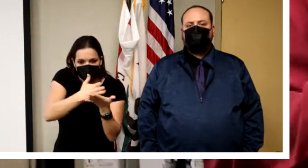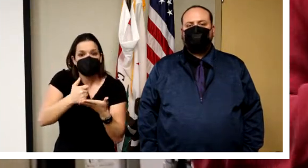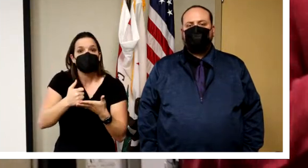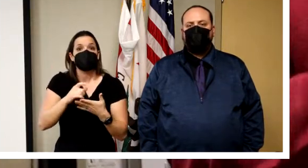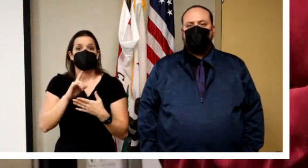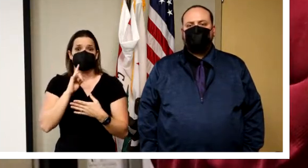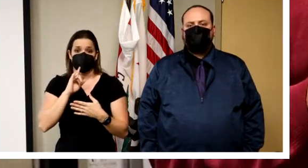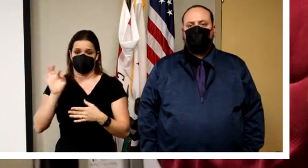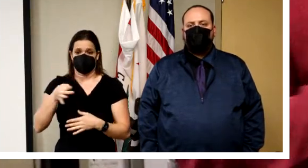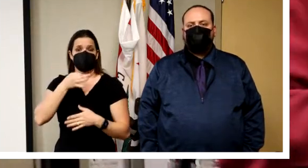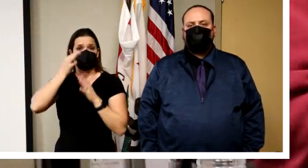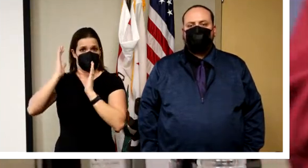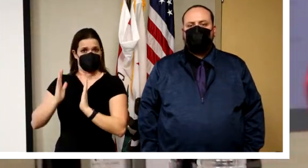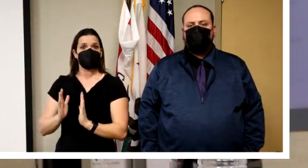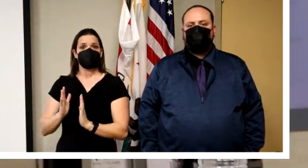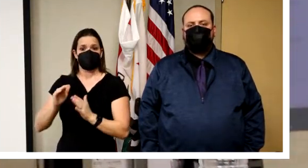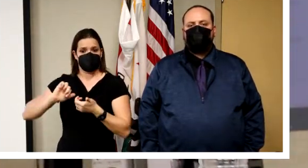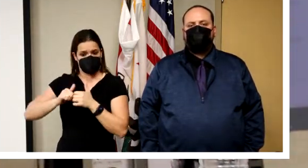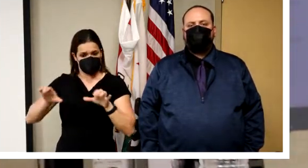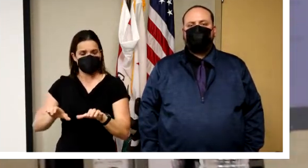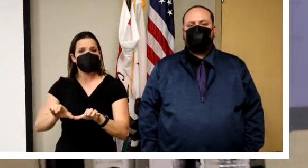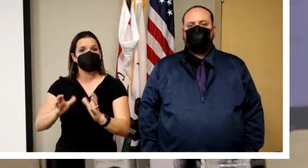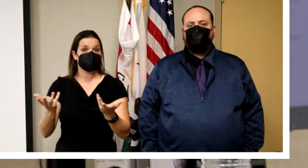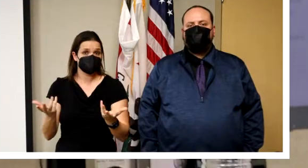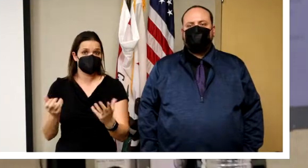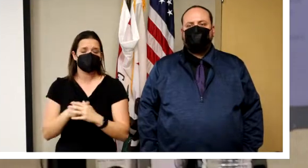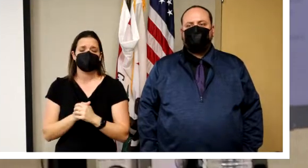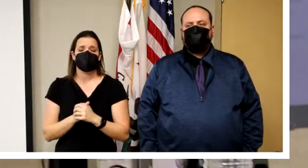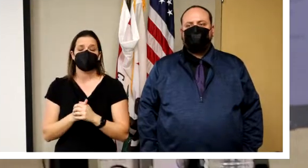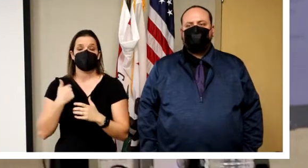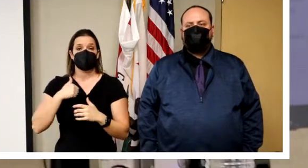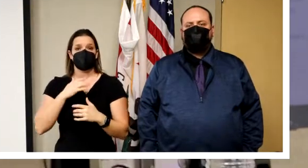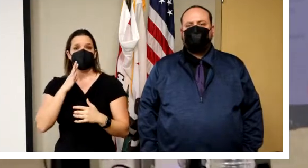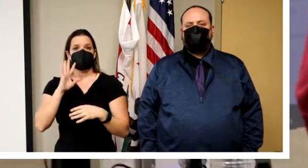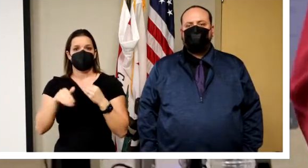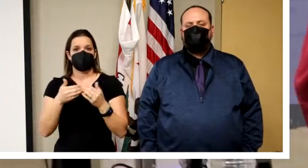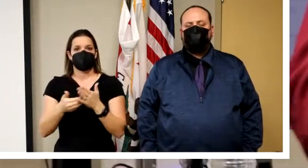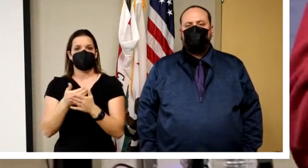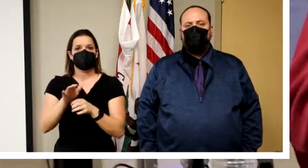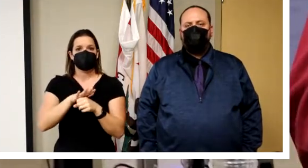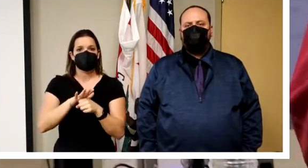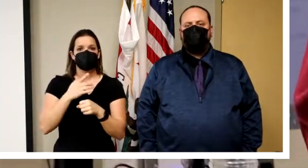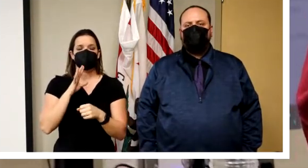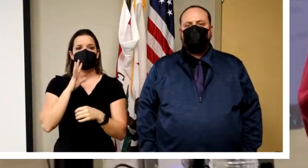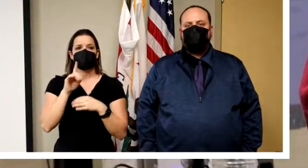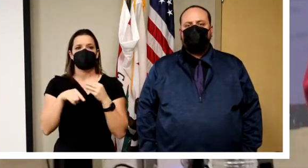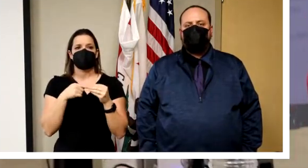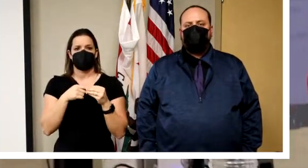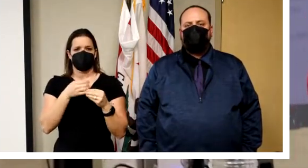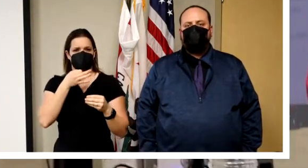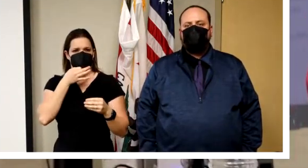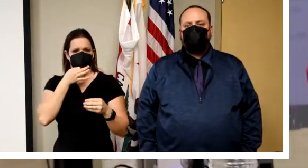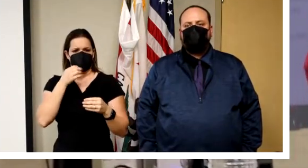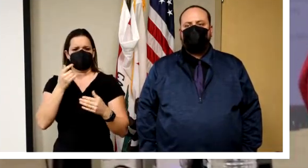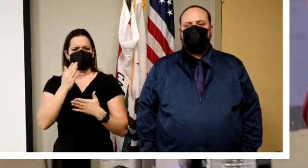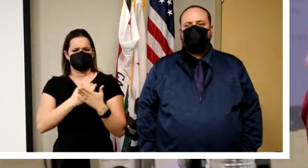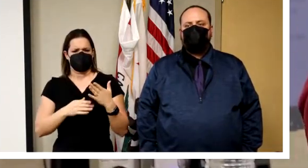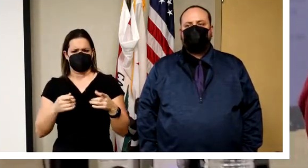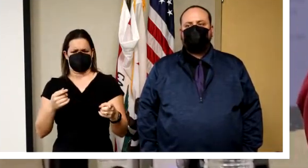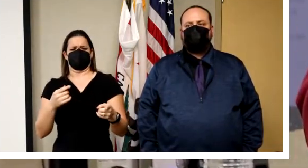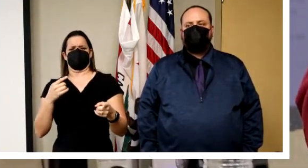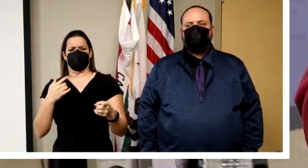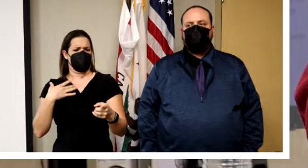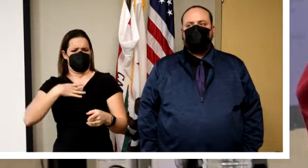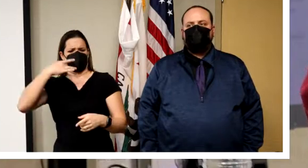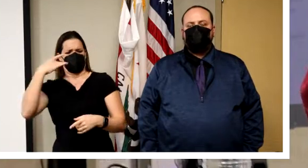they really are professionals in terms of the way they did it. And when we talk about redistricting in the census, we'll talk about in a second, some people will say, well, I don't